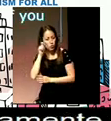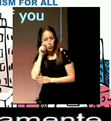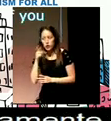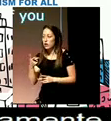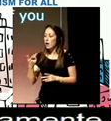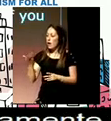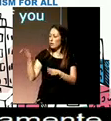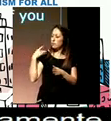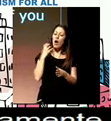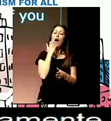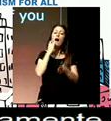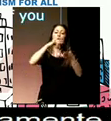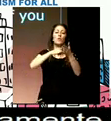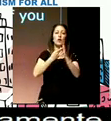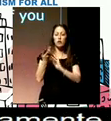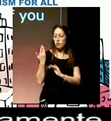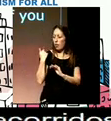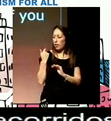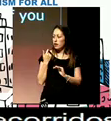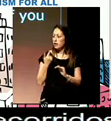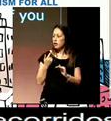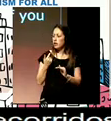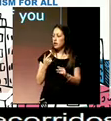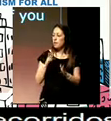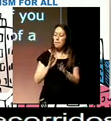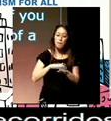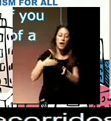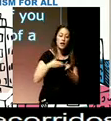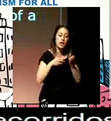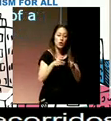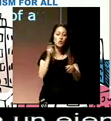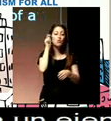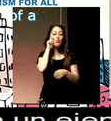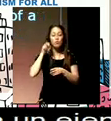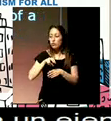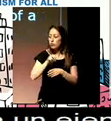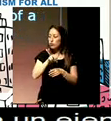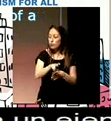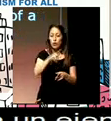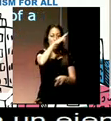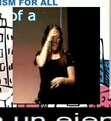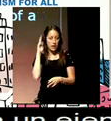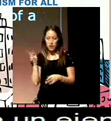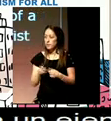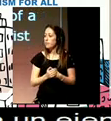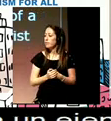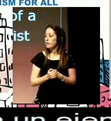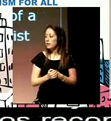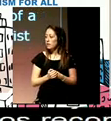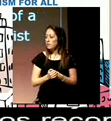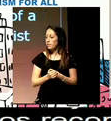have an example of a project we carried out a few years ago for tourist routes, pedestrian tourist routes in